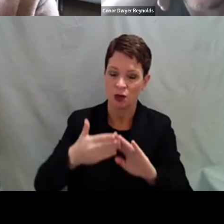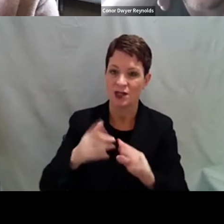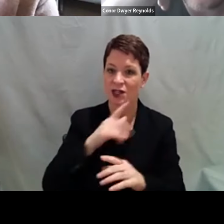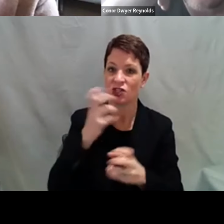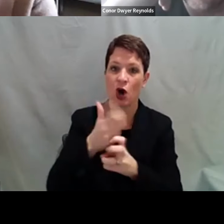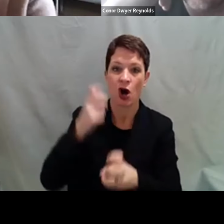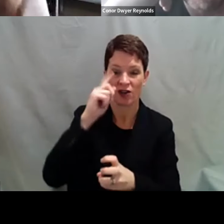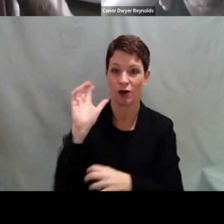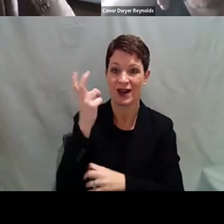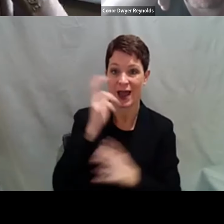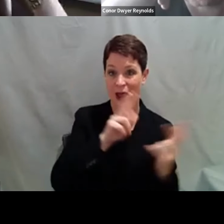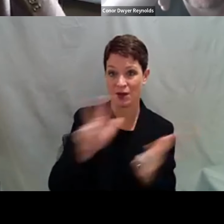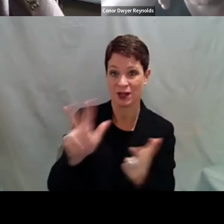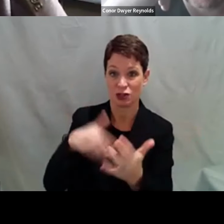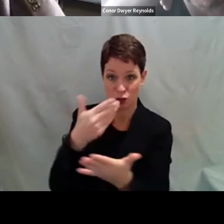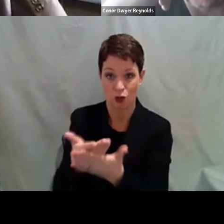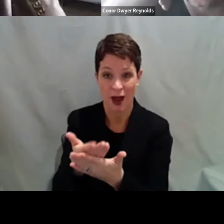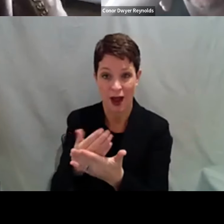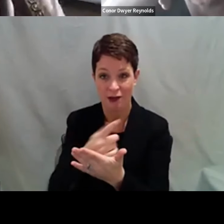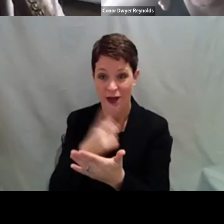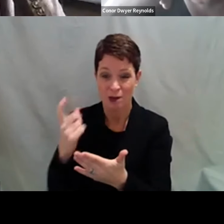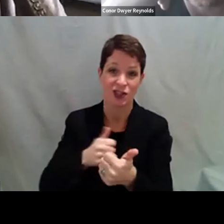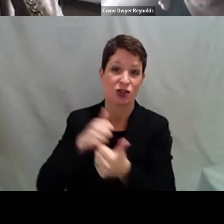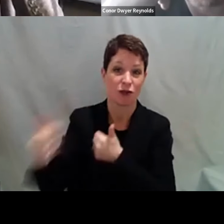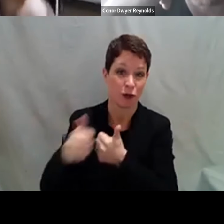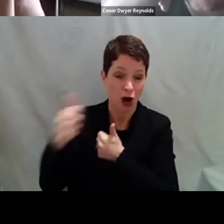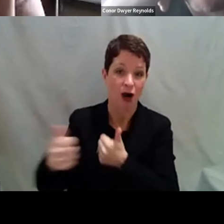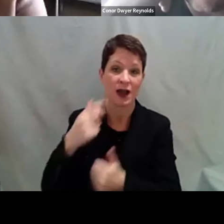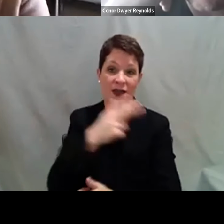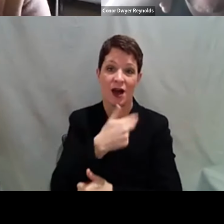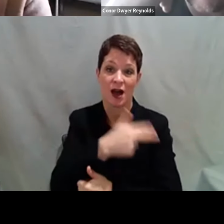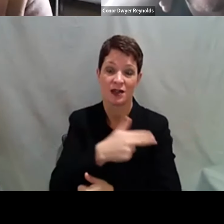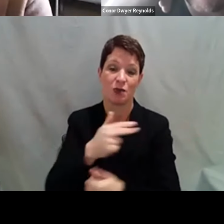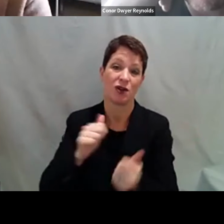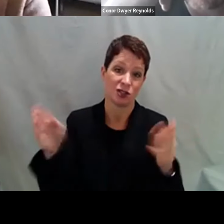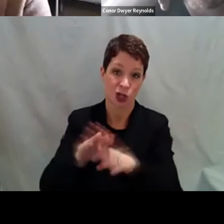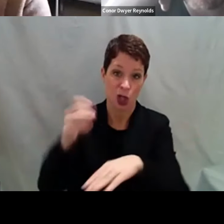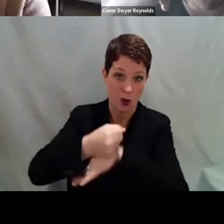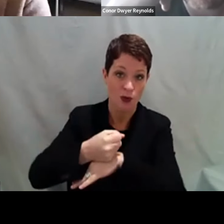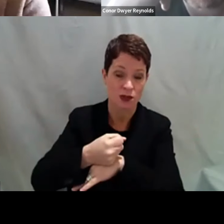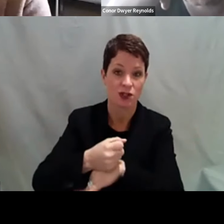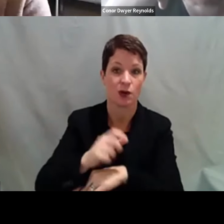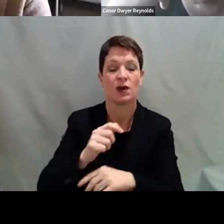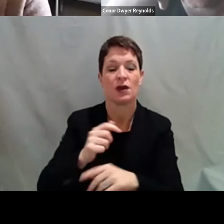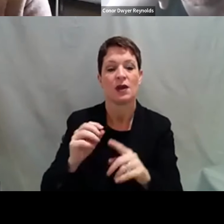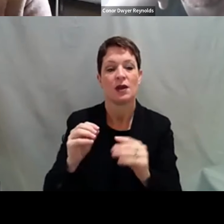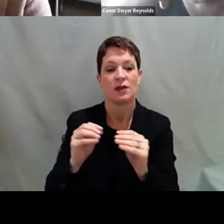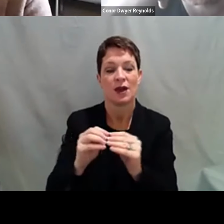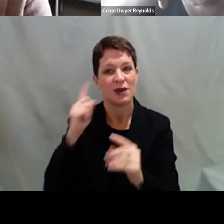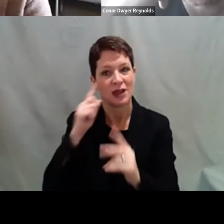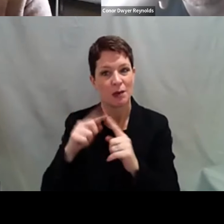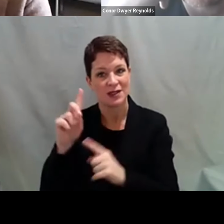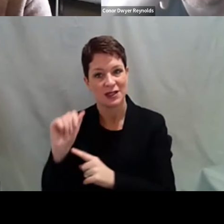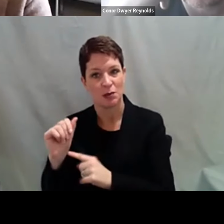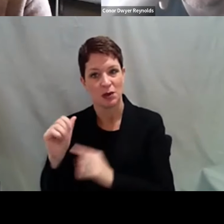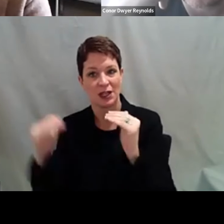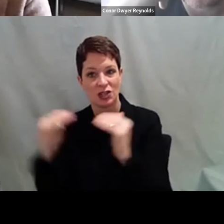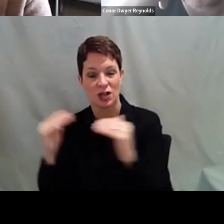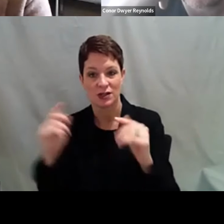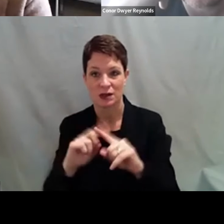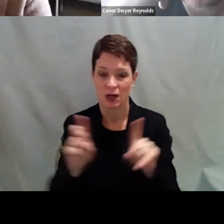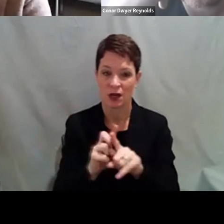this as a kind of question about thinking about this intersection of environmental justice and disability justice, but through the lens